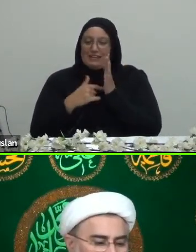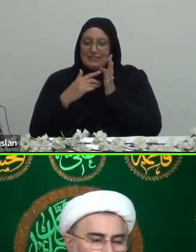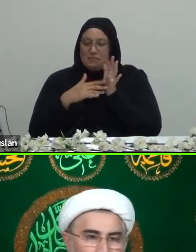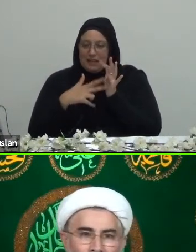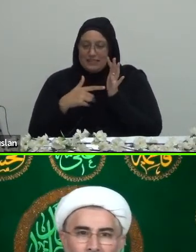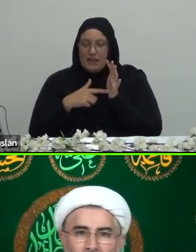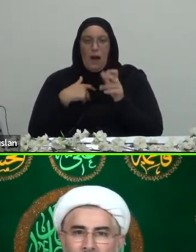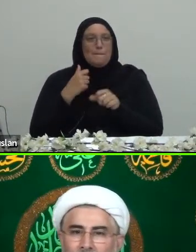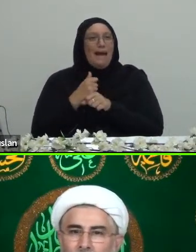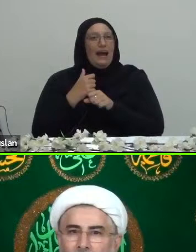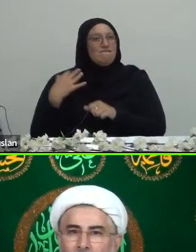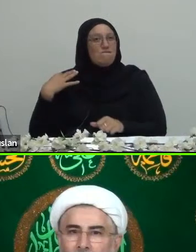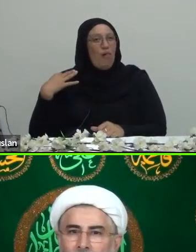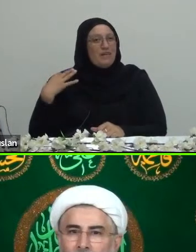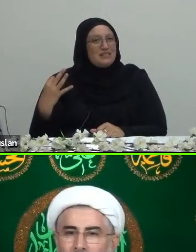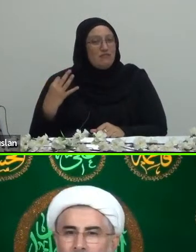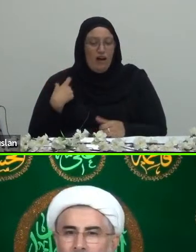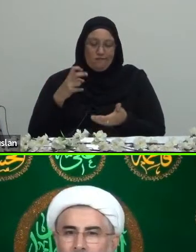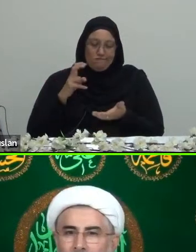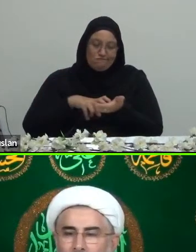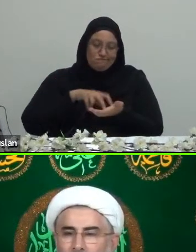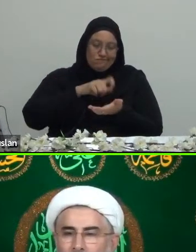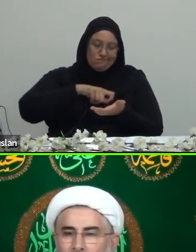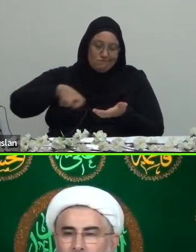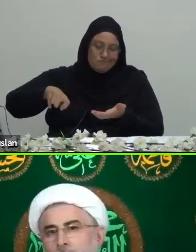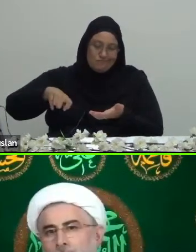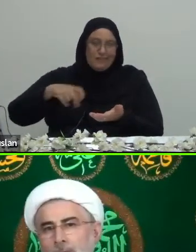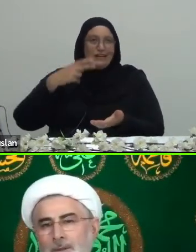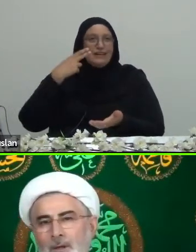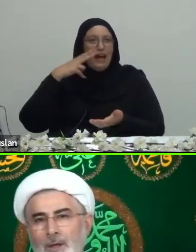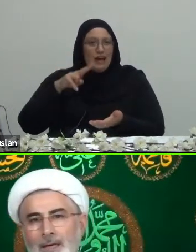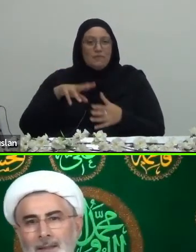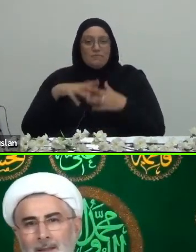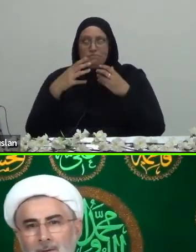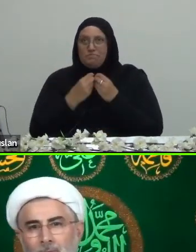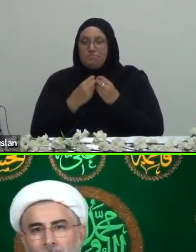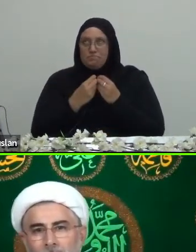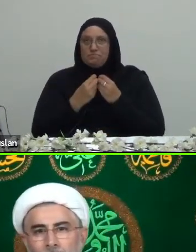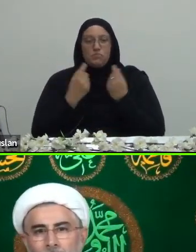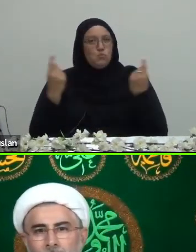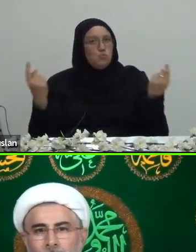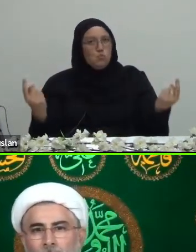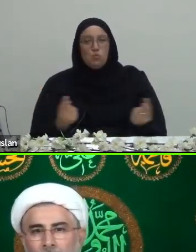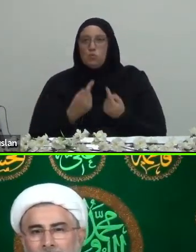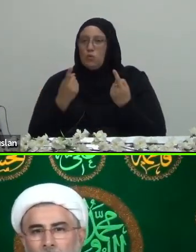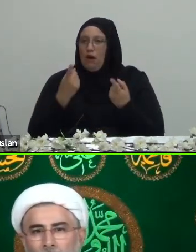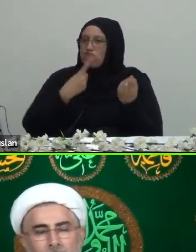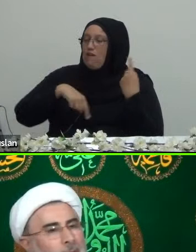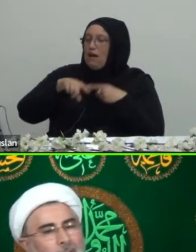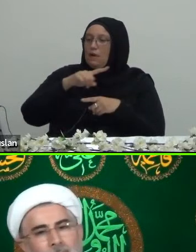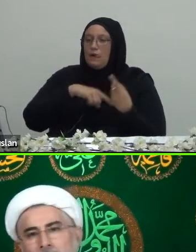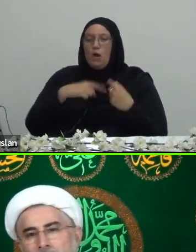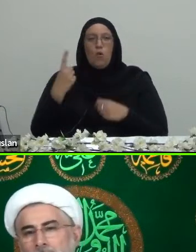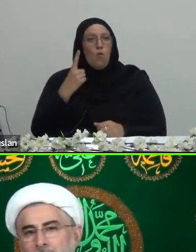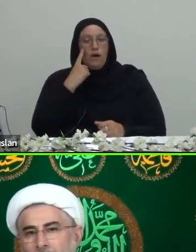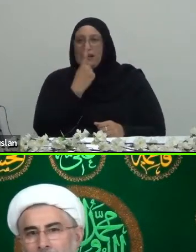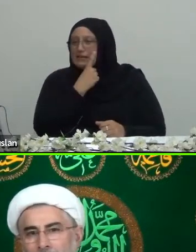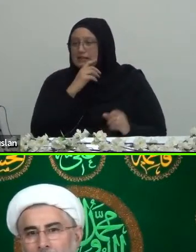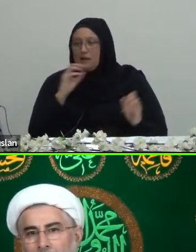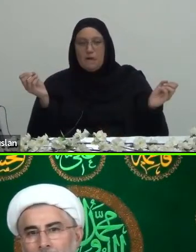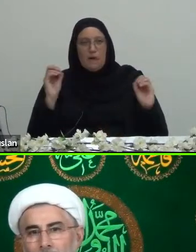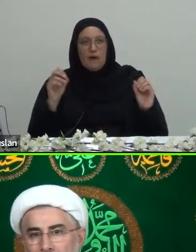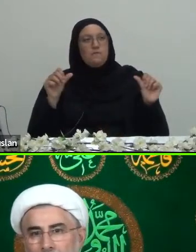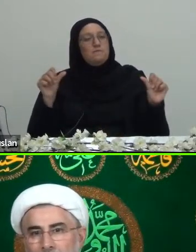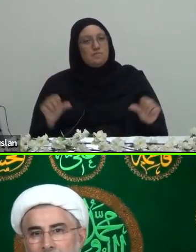the family knows my signature, knows my handwriting. Nobody I had around me to hold as a witness, still is